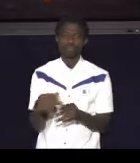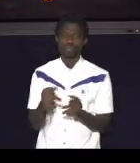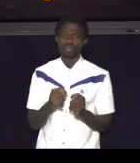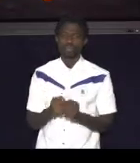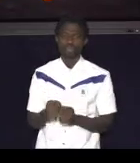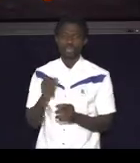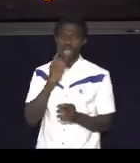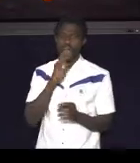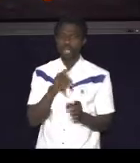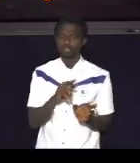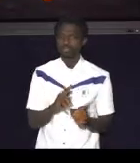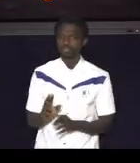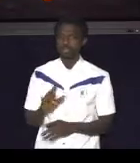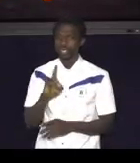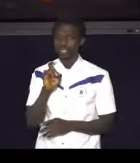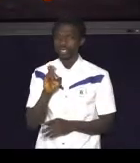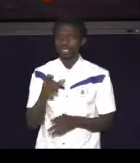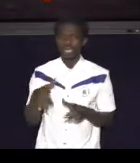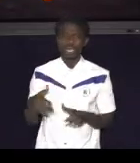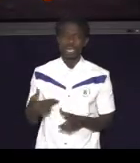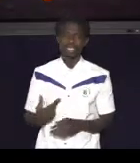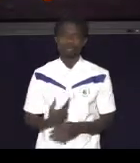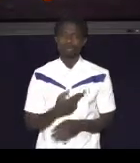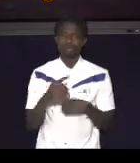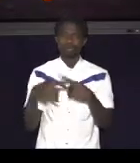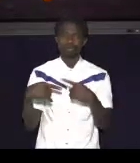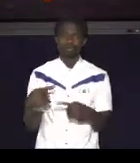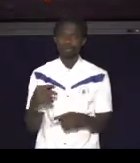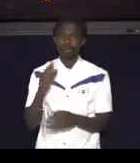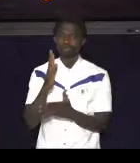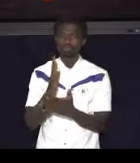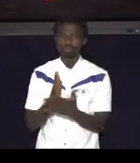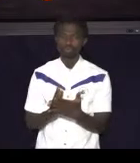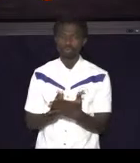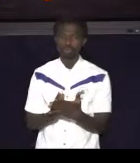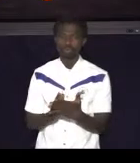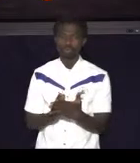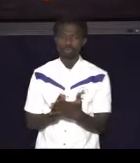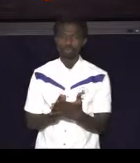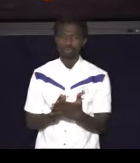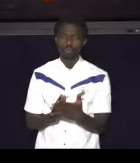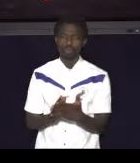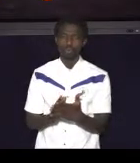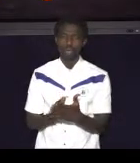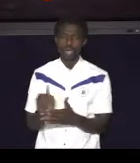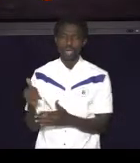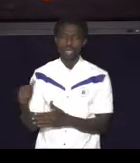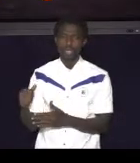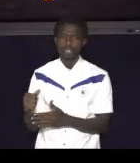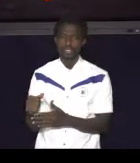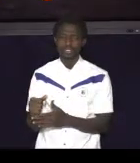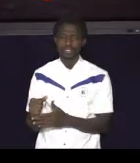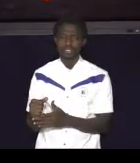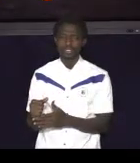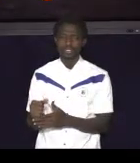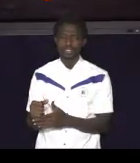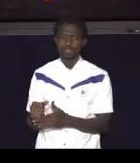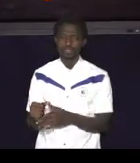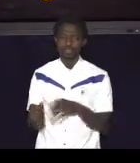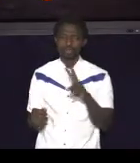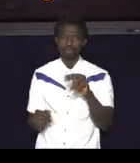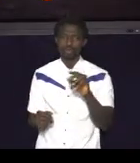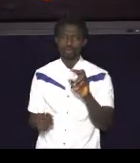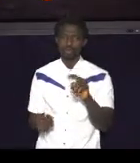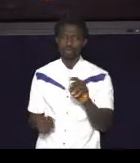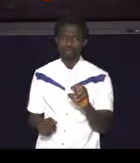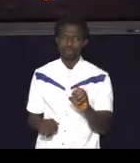together. Are you ready? Let's go. Some, any, none,